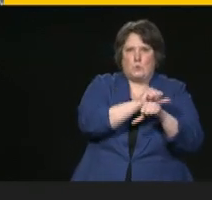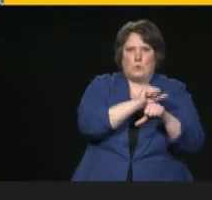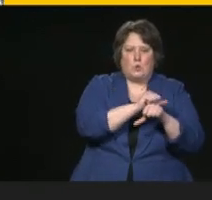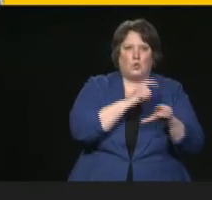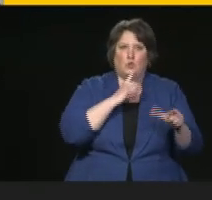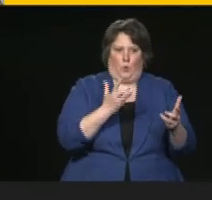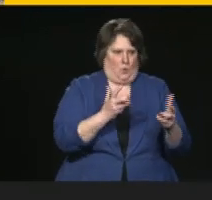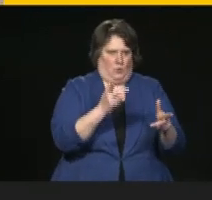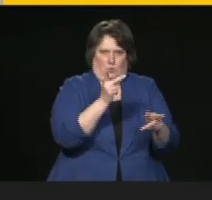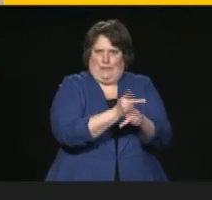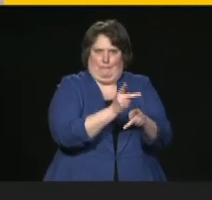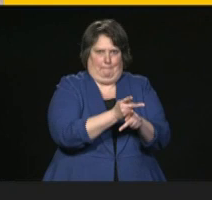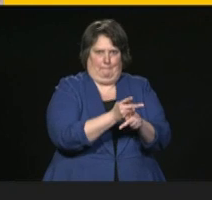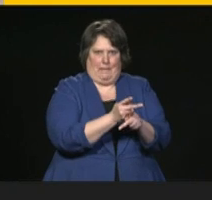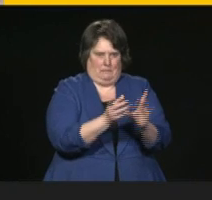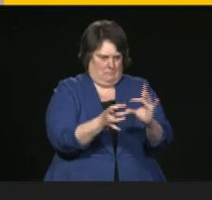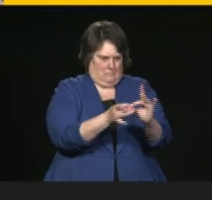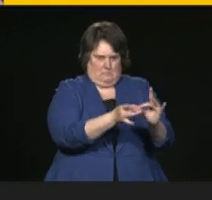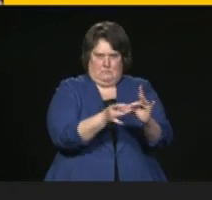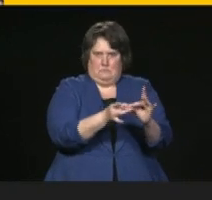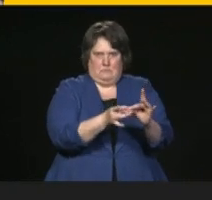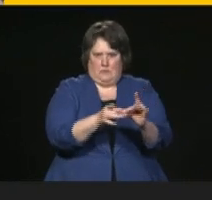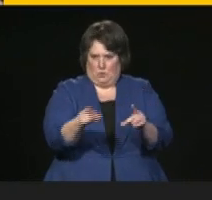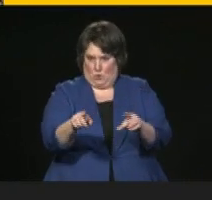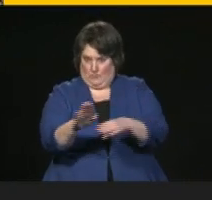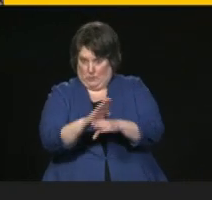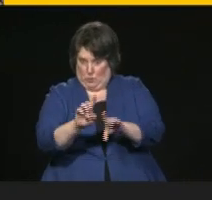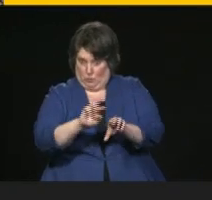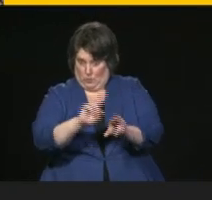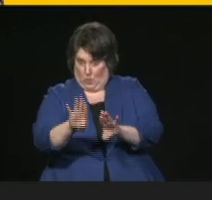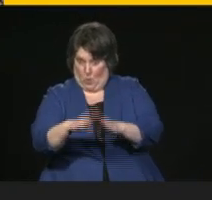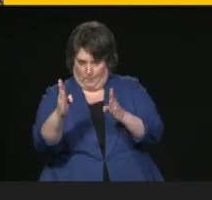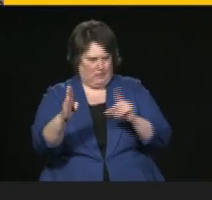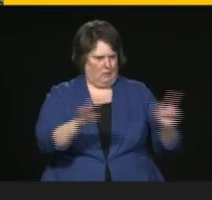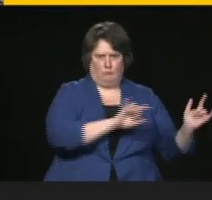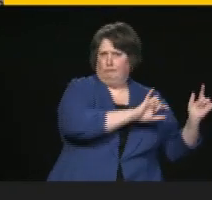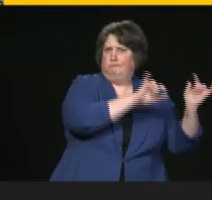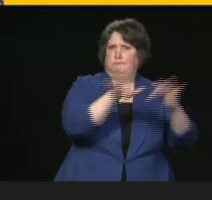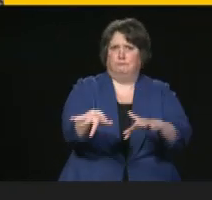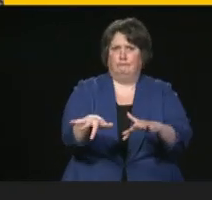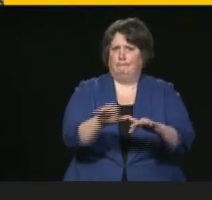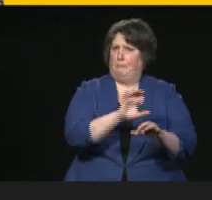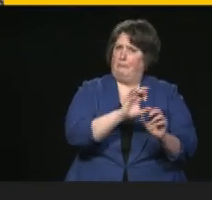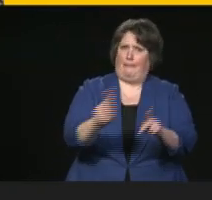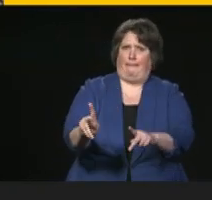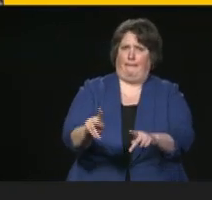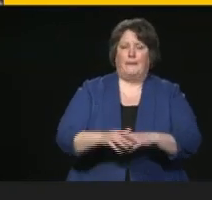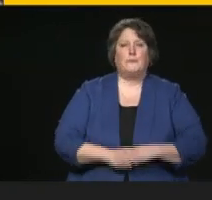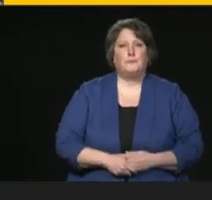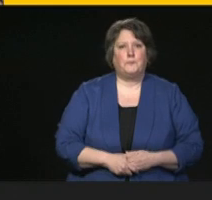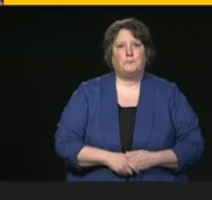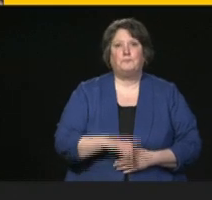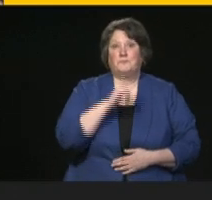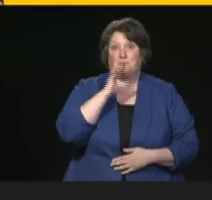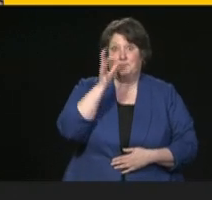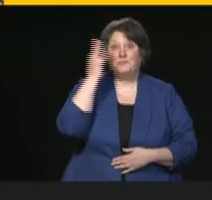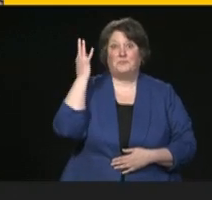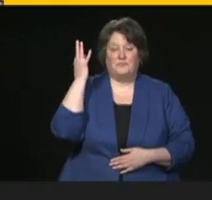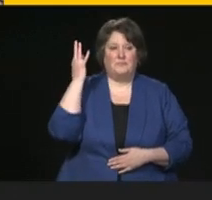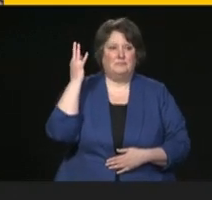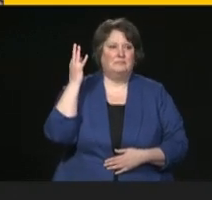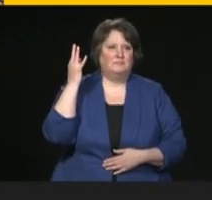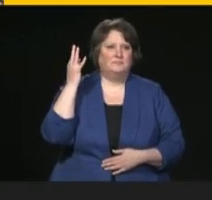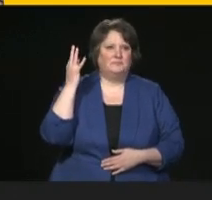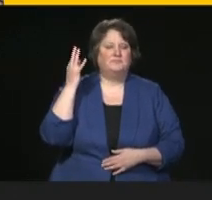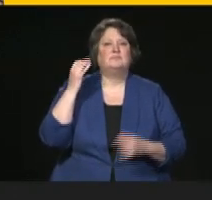normal. Aujourd'hui, nous avons annoncé une nouvelle subvention salariale pouvant atteindre